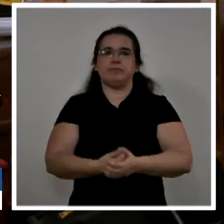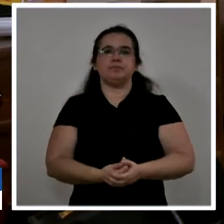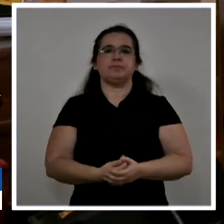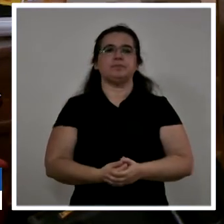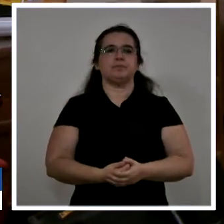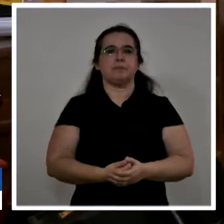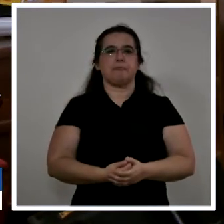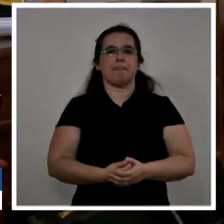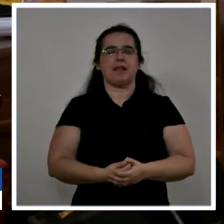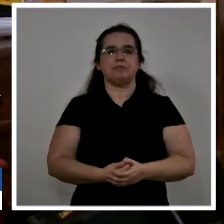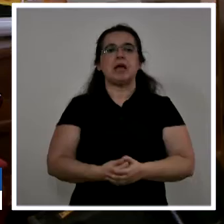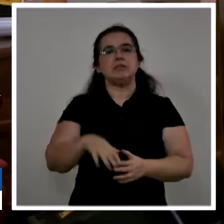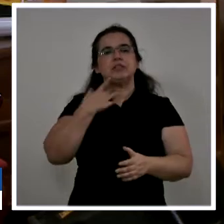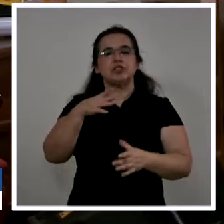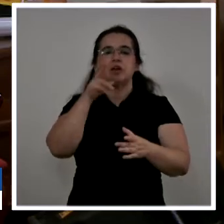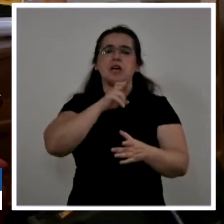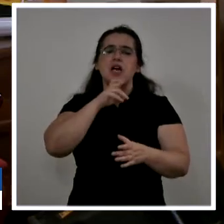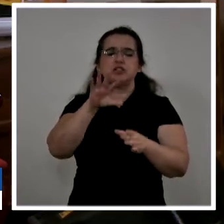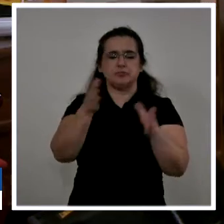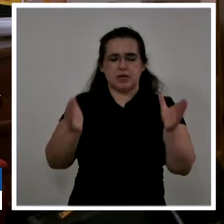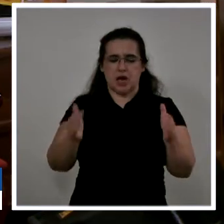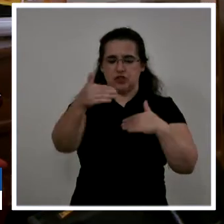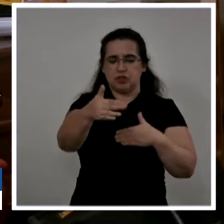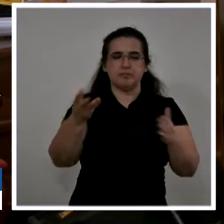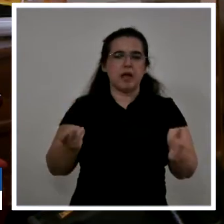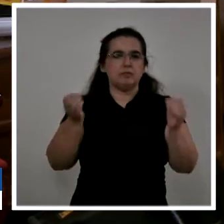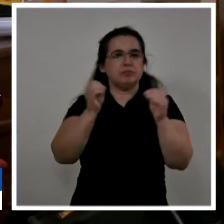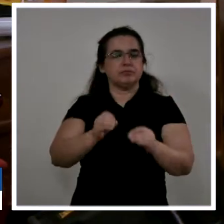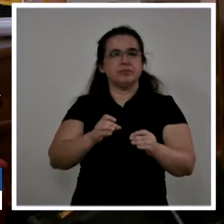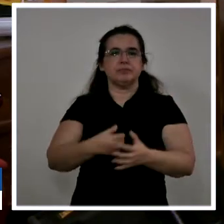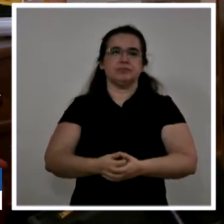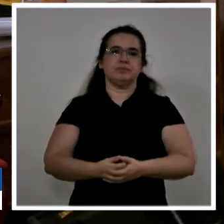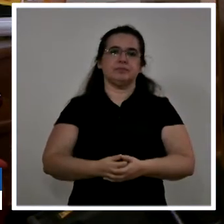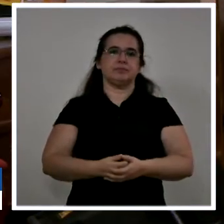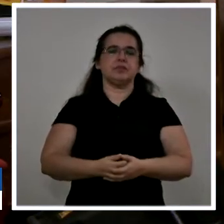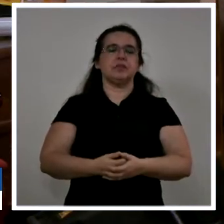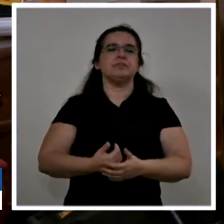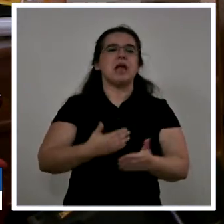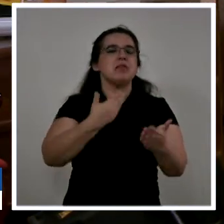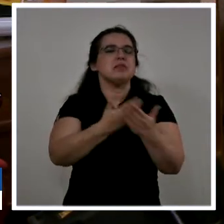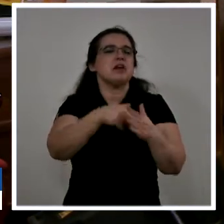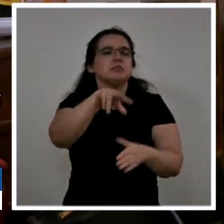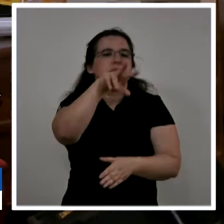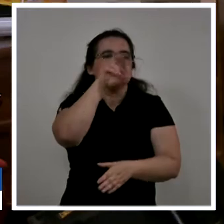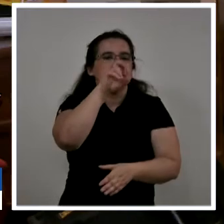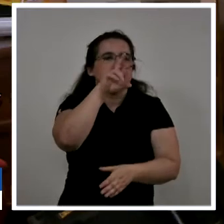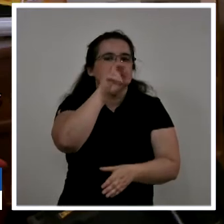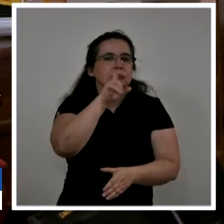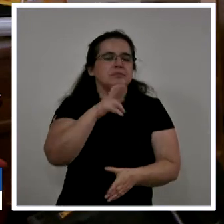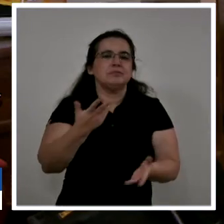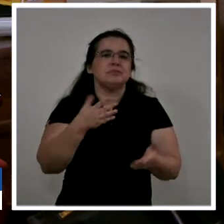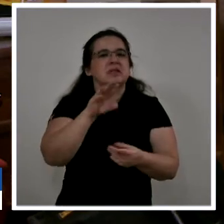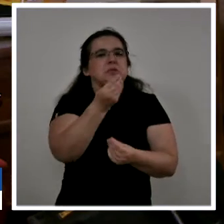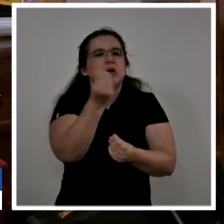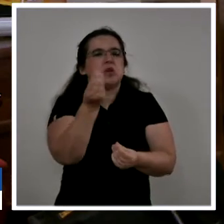Eles pegaram alguns ratos numa caixinha. And they gave them a certain smell. E deram-lhes a cheirar um